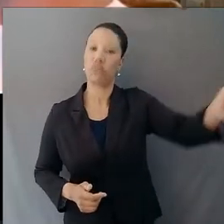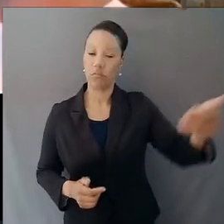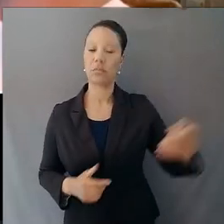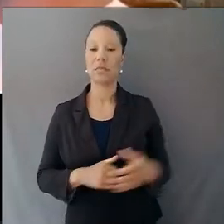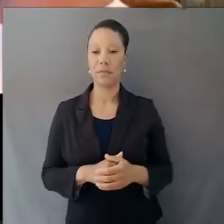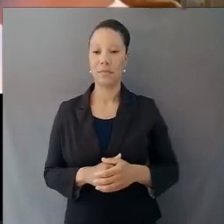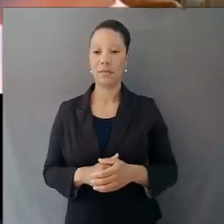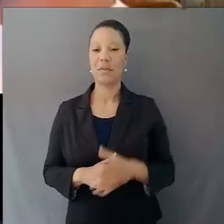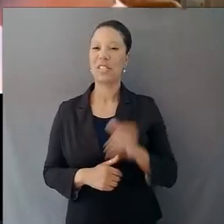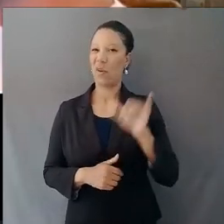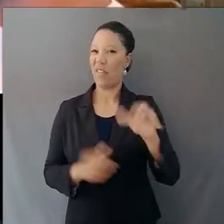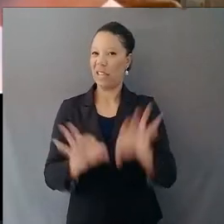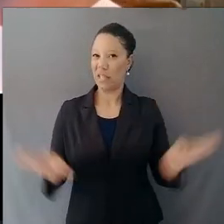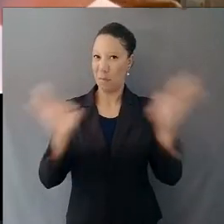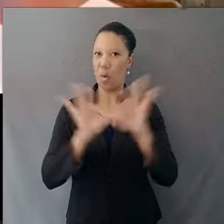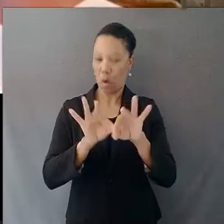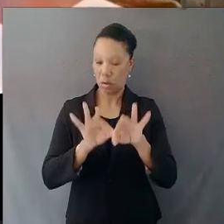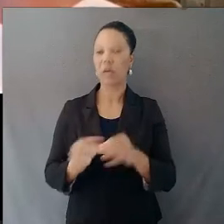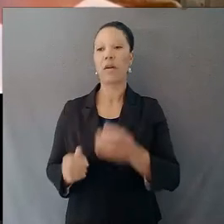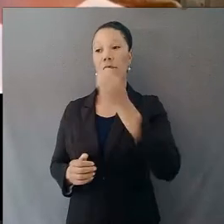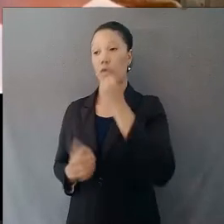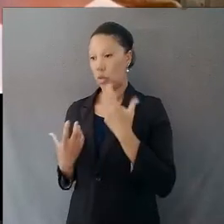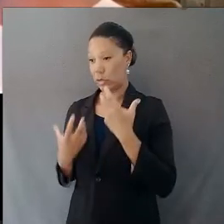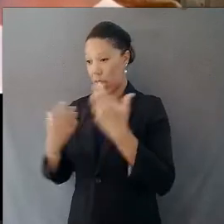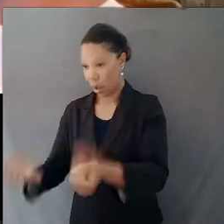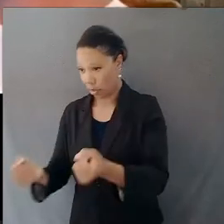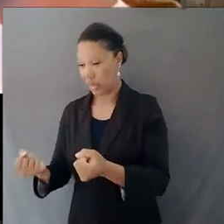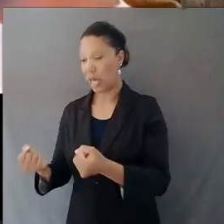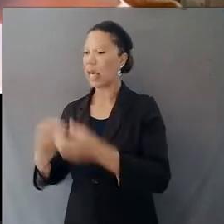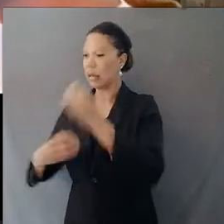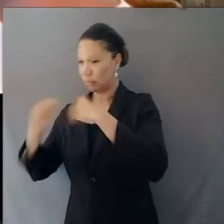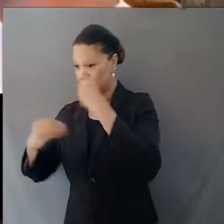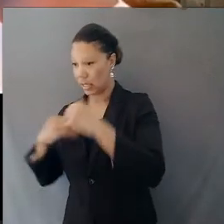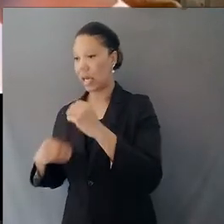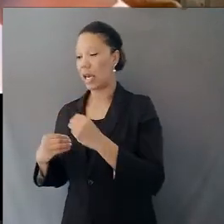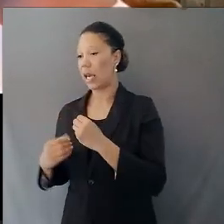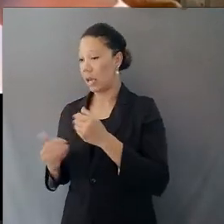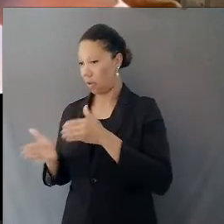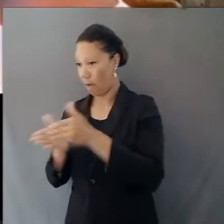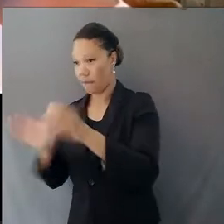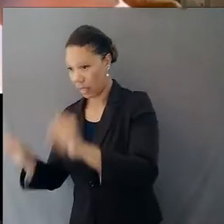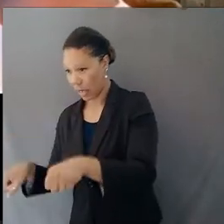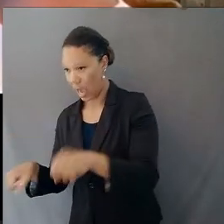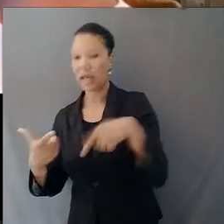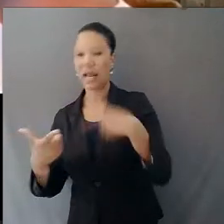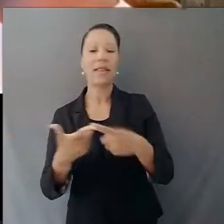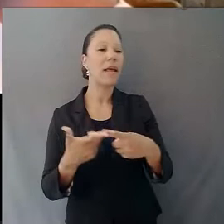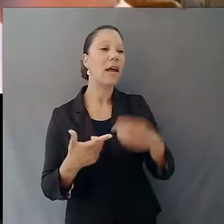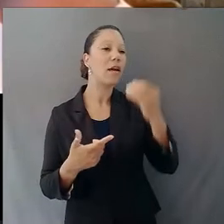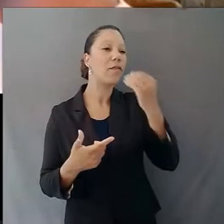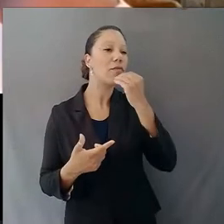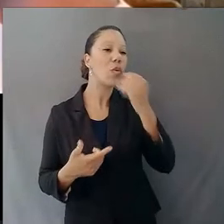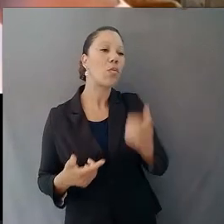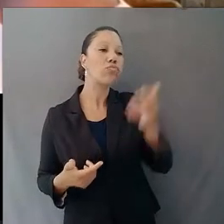very often. So a seldom food would be things like maybe your bacon or candy, those things that they aren't giving us any nutritional value, but